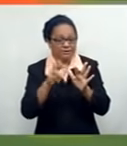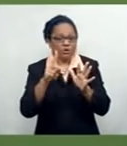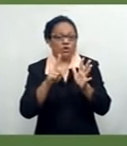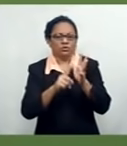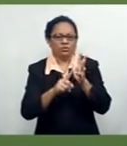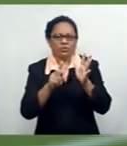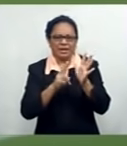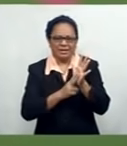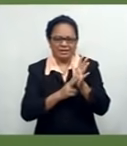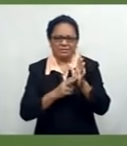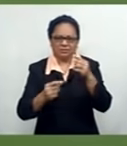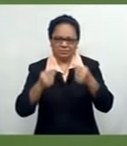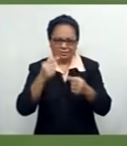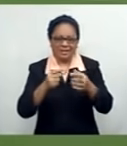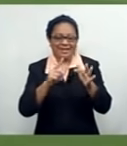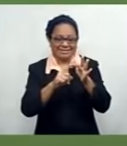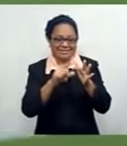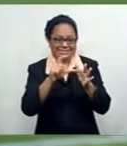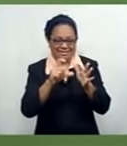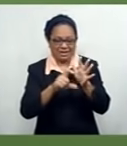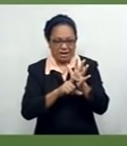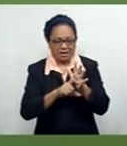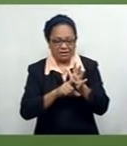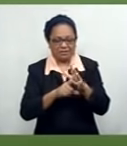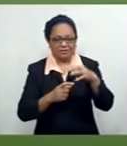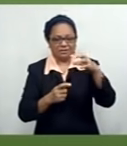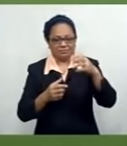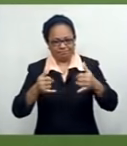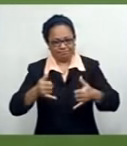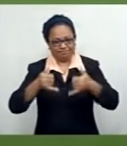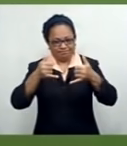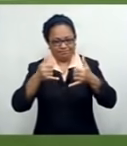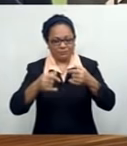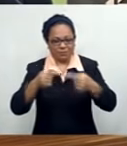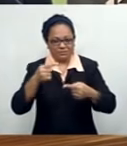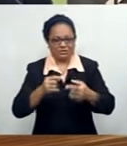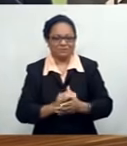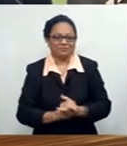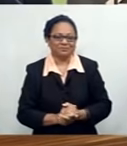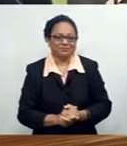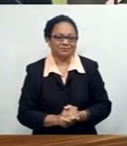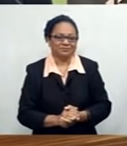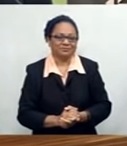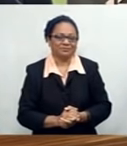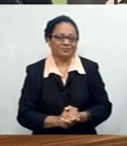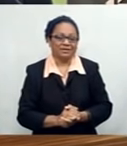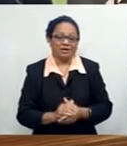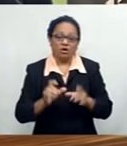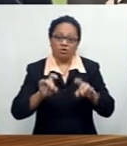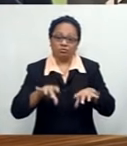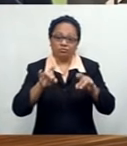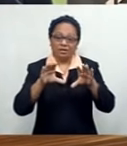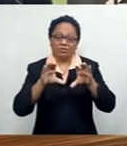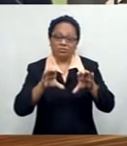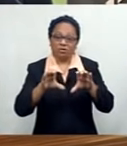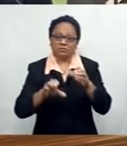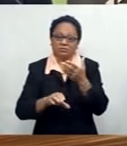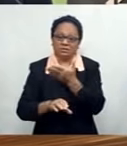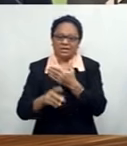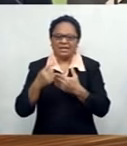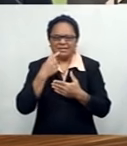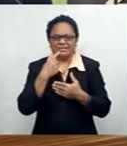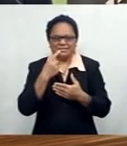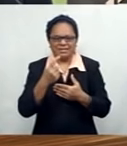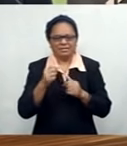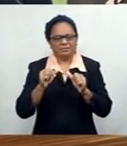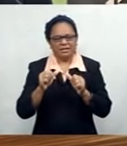and the EPCR Challenge Cup. Tale Materukula, FBC Sports. Wallabies coach Dave Rennie has defended his players after